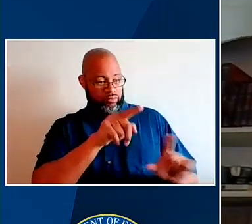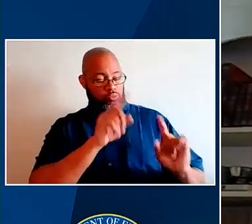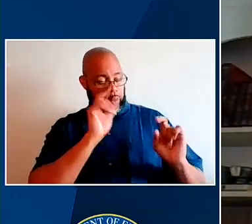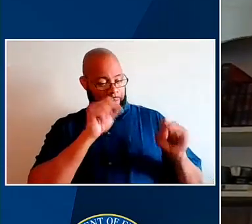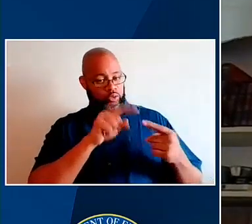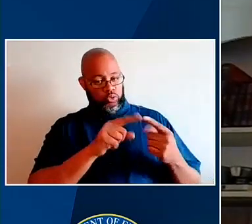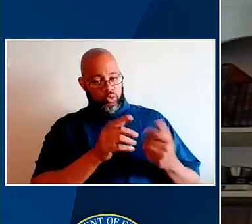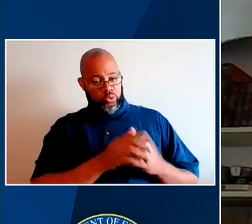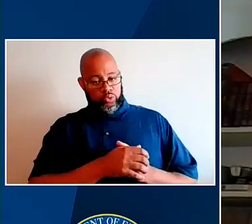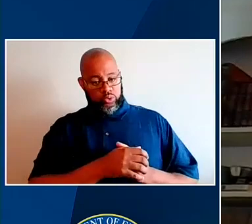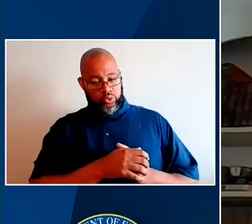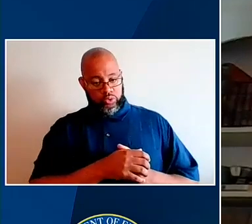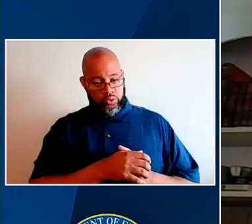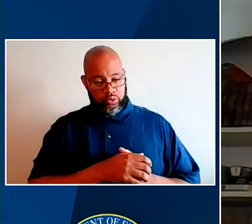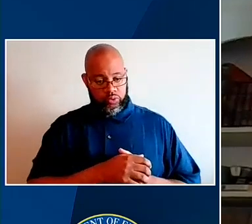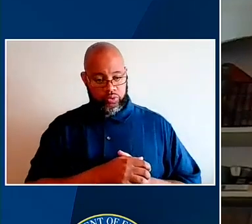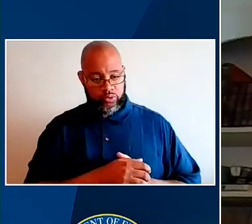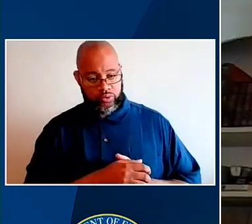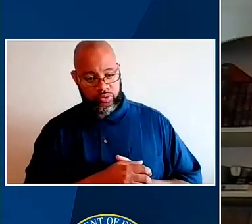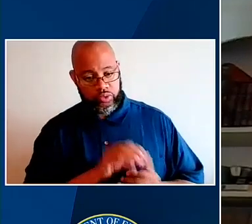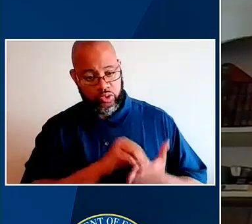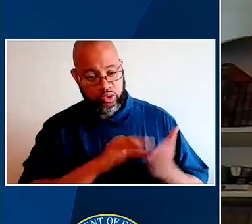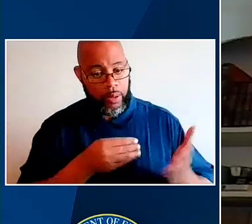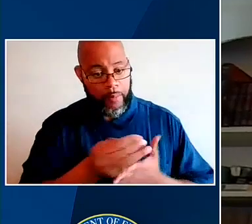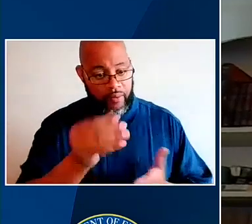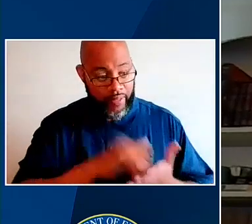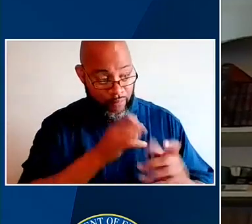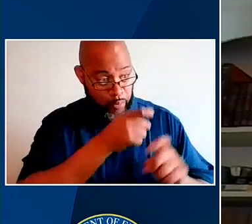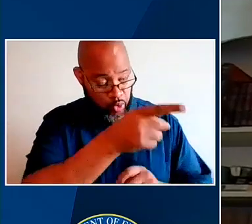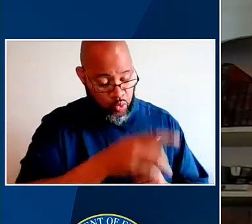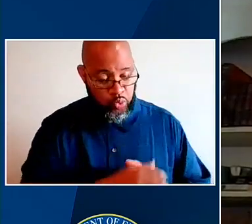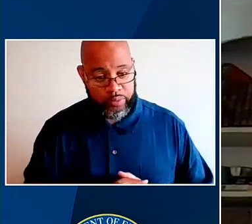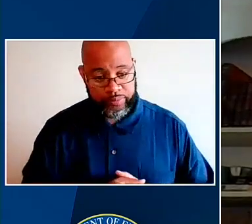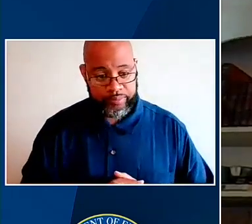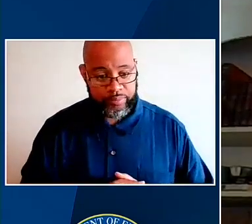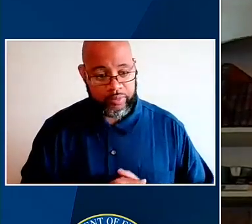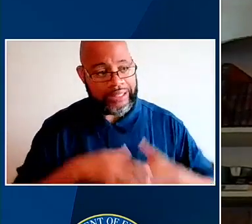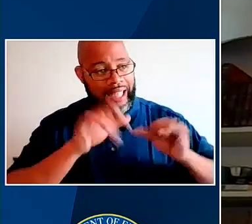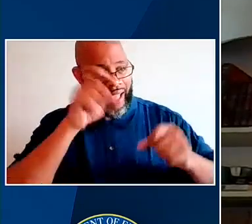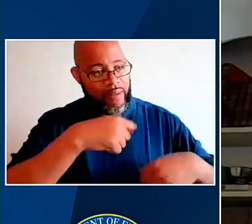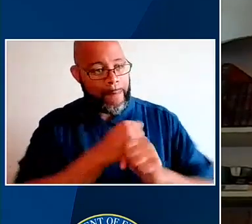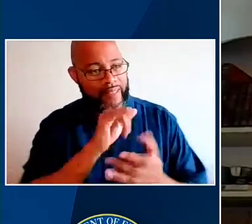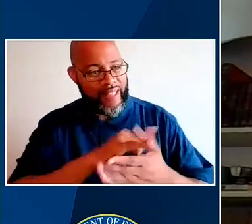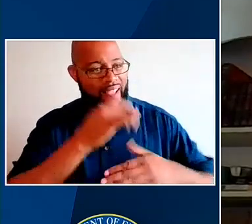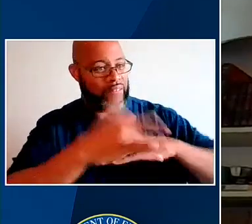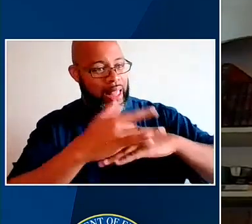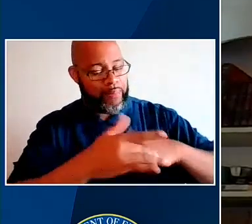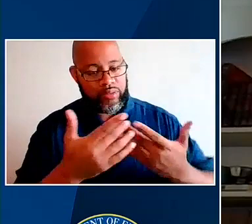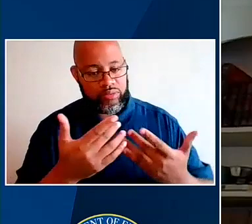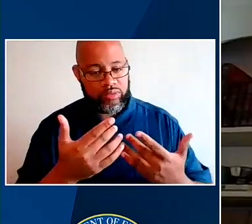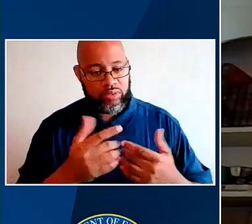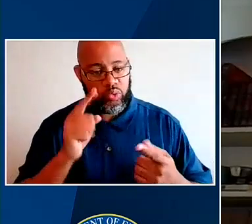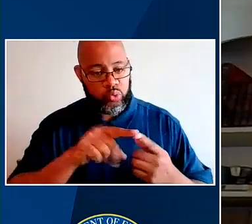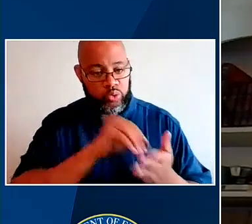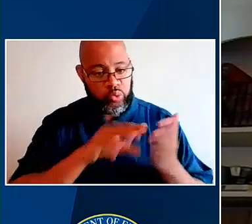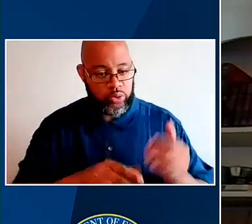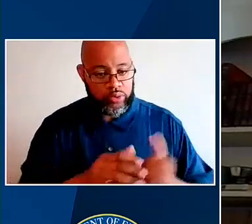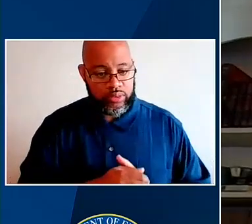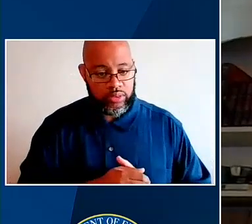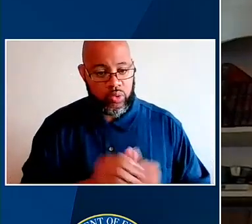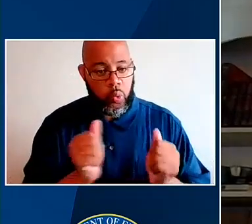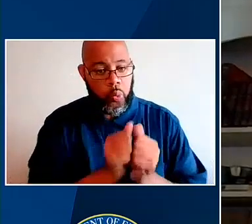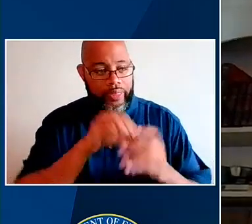to, students purchasing it from you. You still have to make that available, all that available to the student within